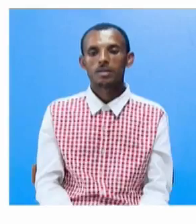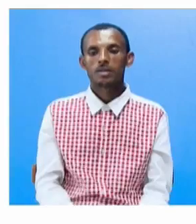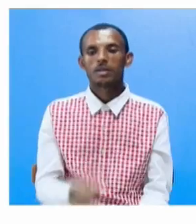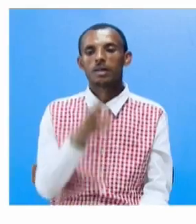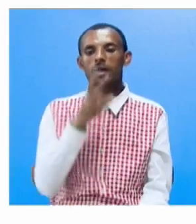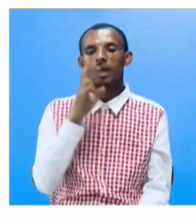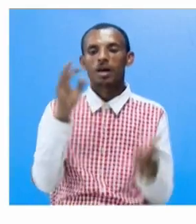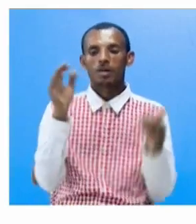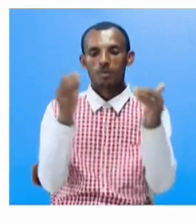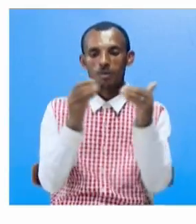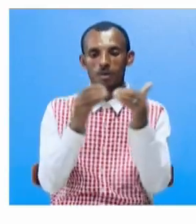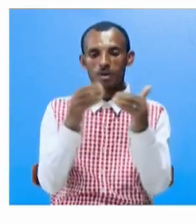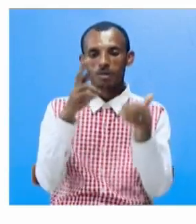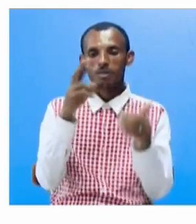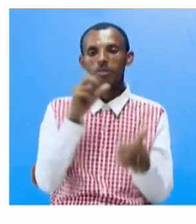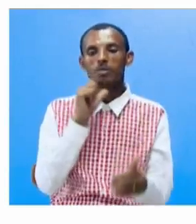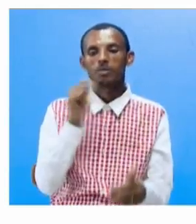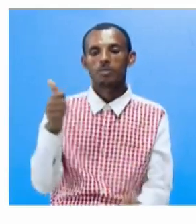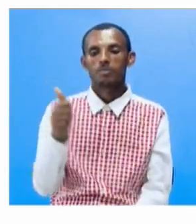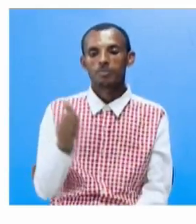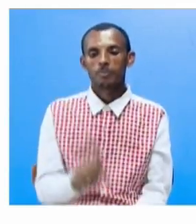congruent?